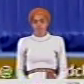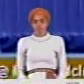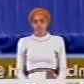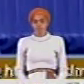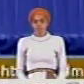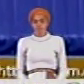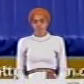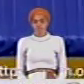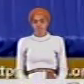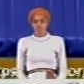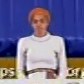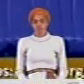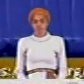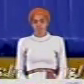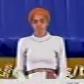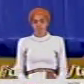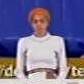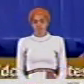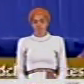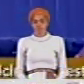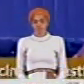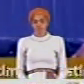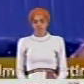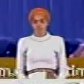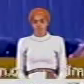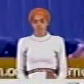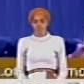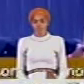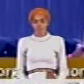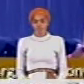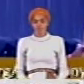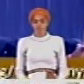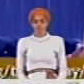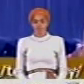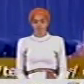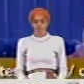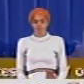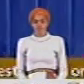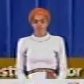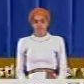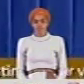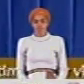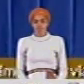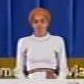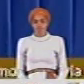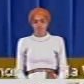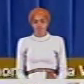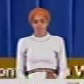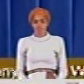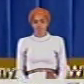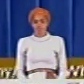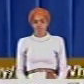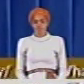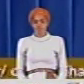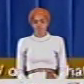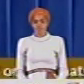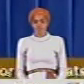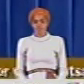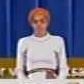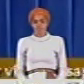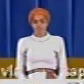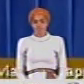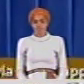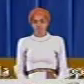ita ba ta magana tun da aka haife ta. Na yi farin ciki sosai yadda an zo mata addu'a. Tana ji